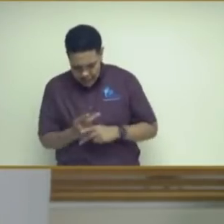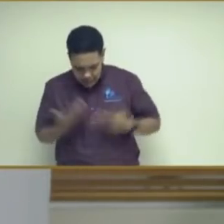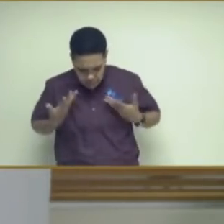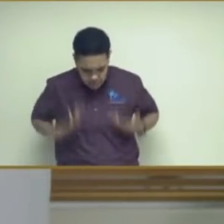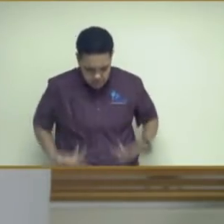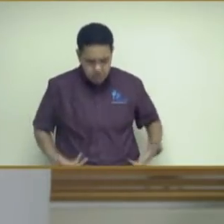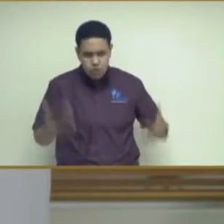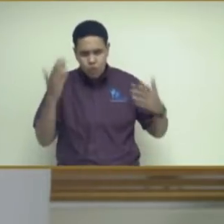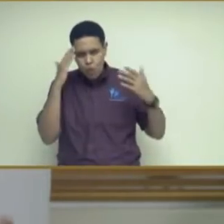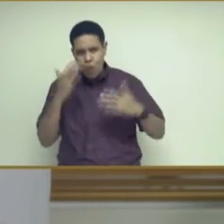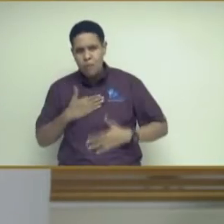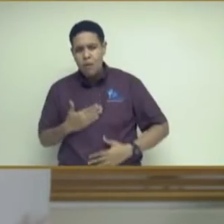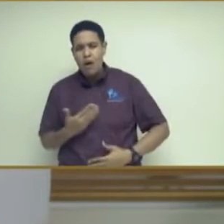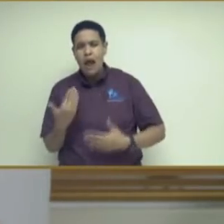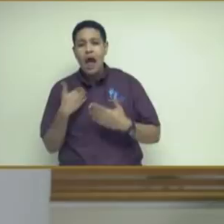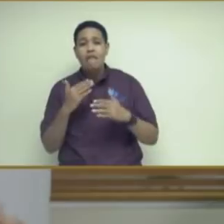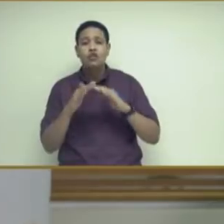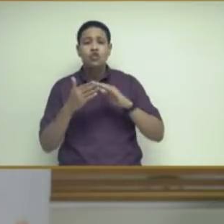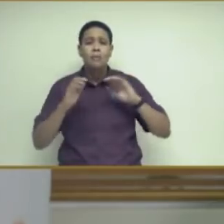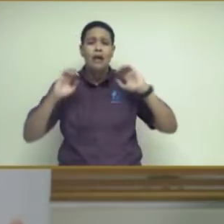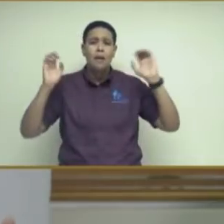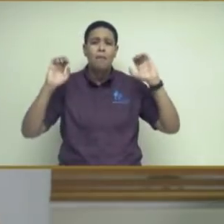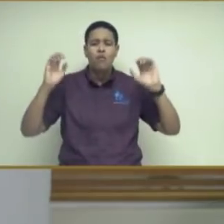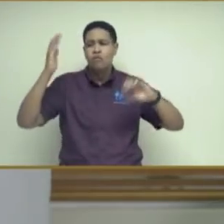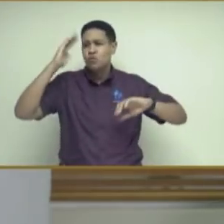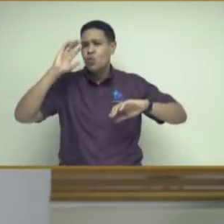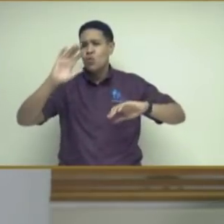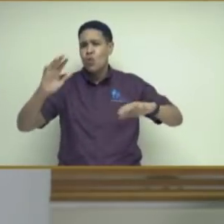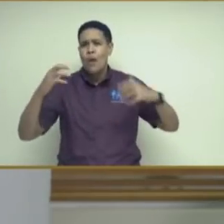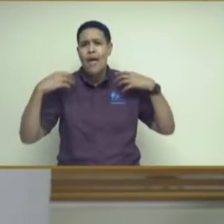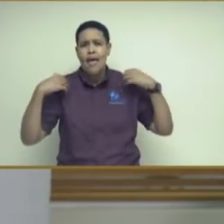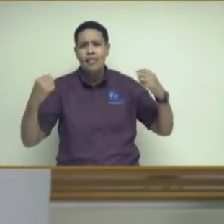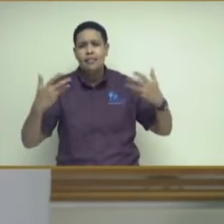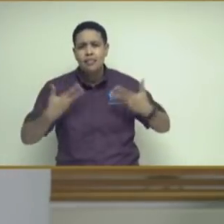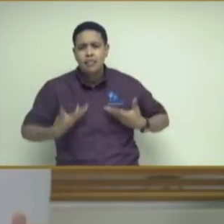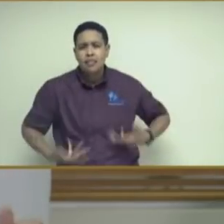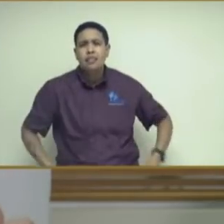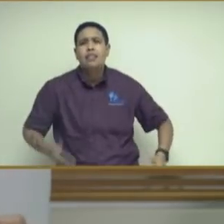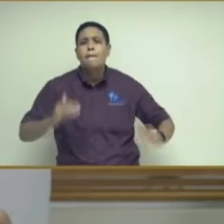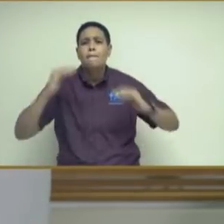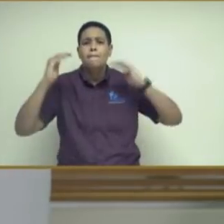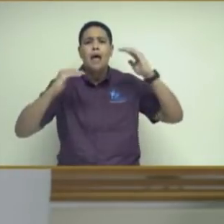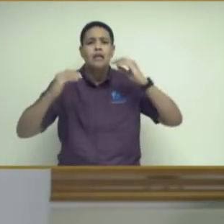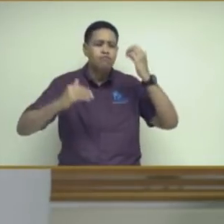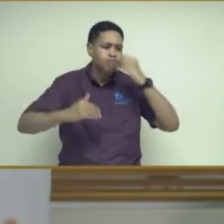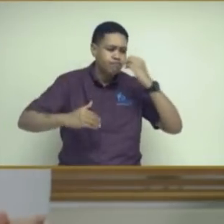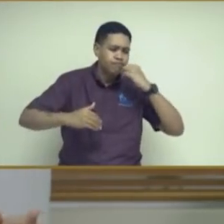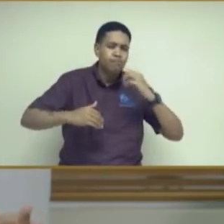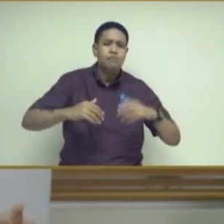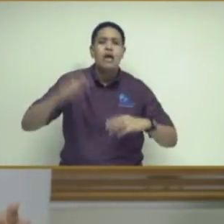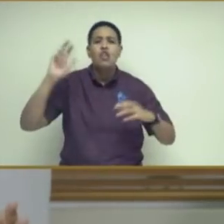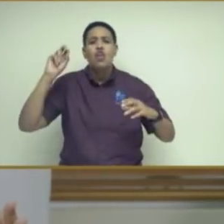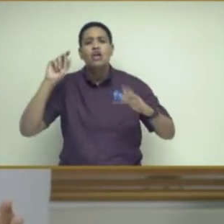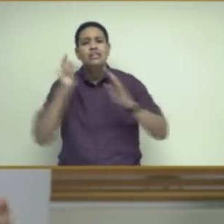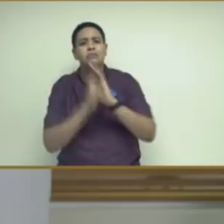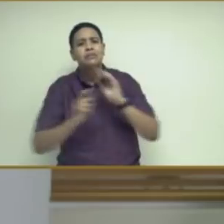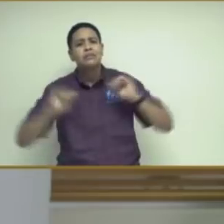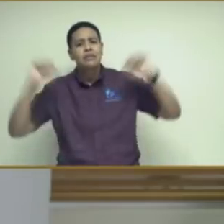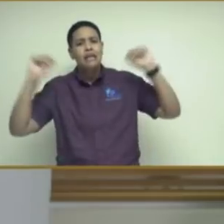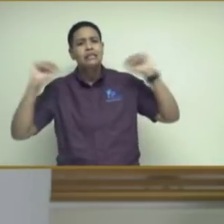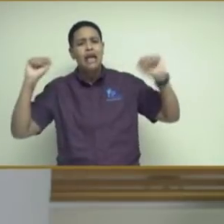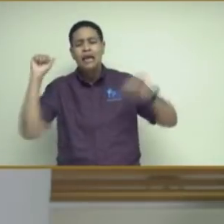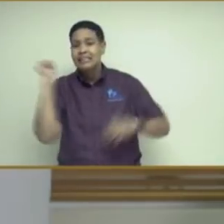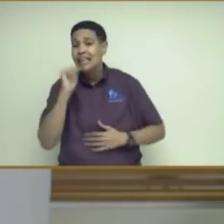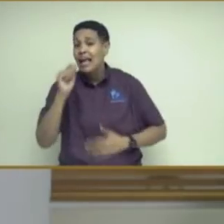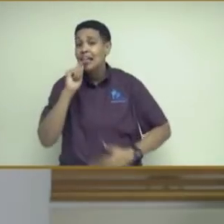is related. The Jamaica Moves message, knowing your health status, balancing your diet, half an hour exercise a day, is